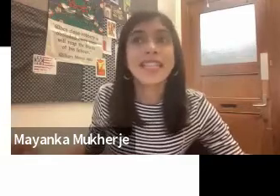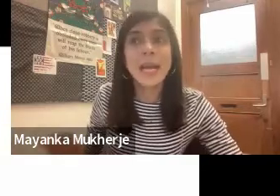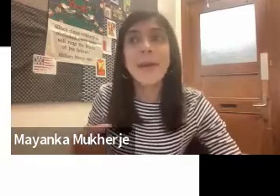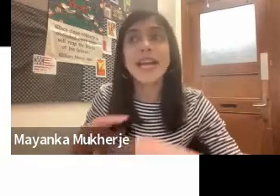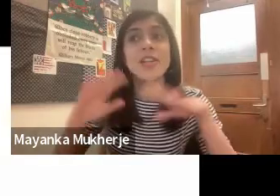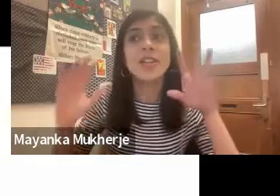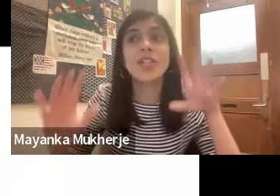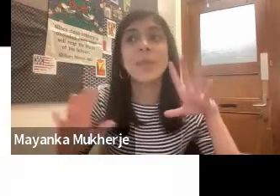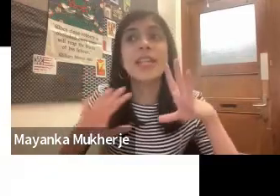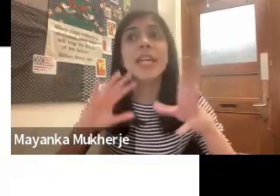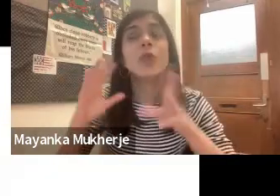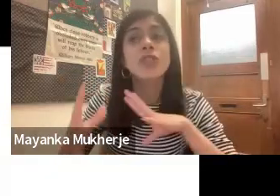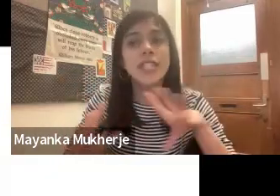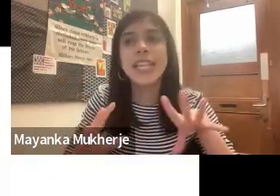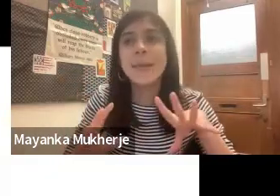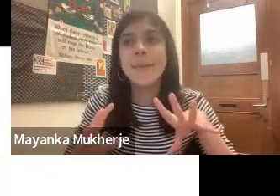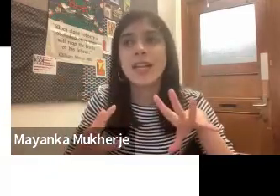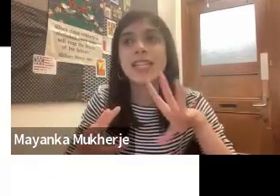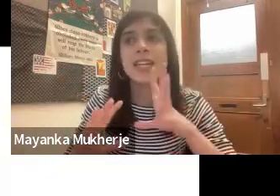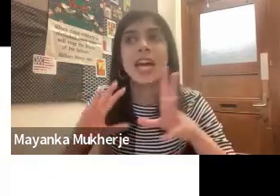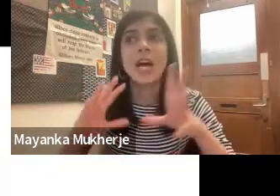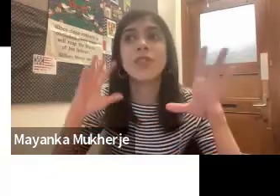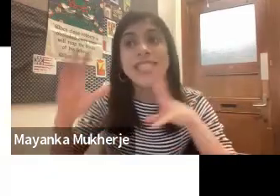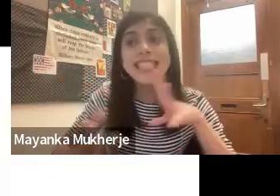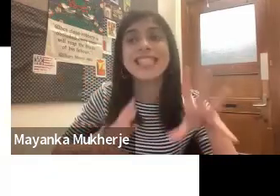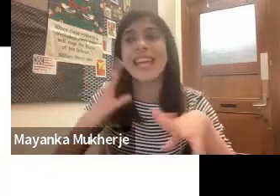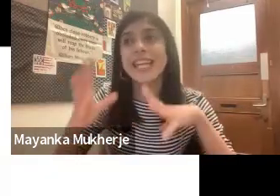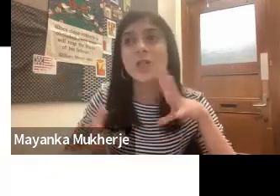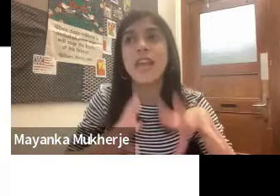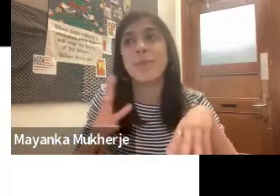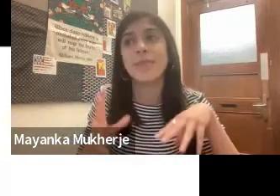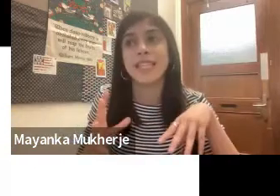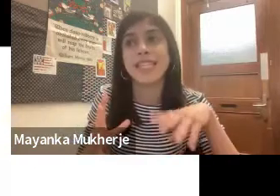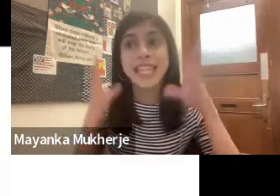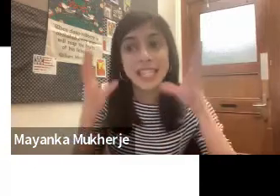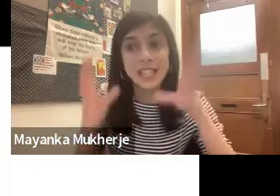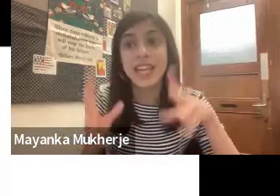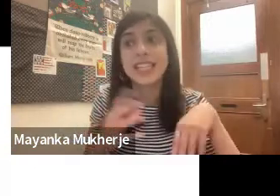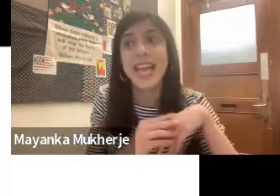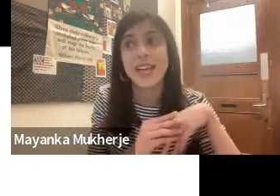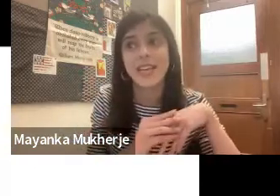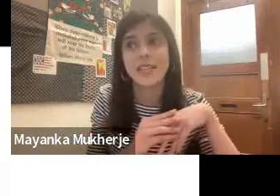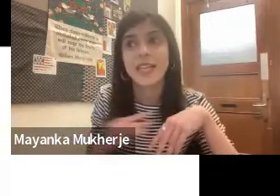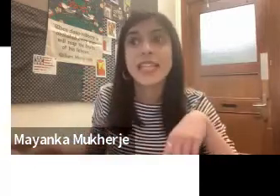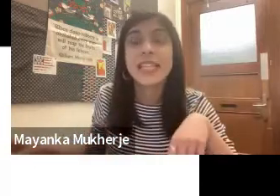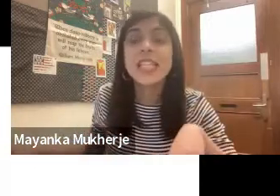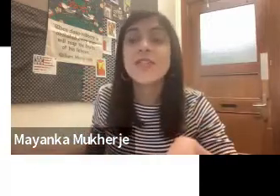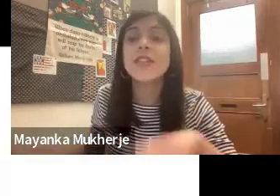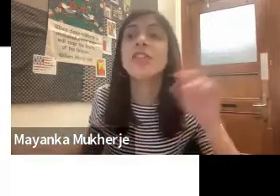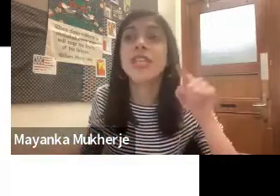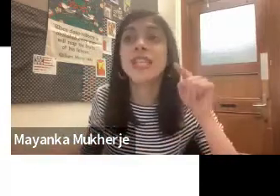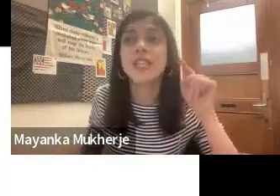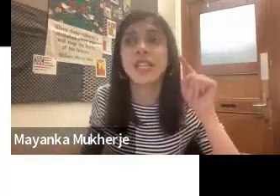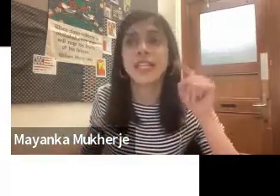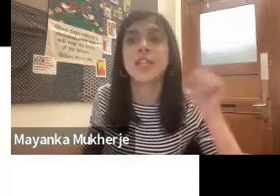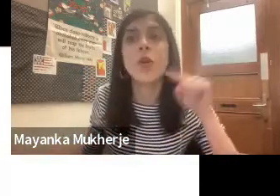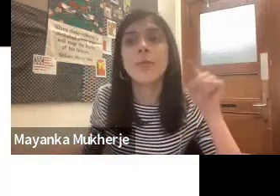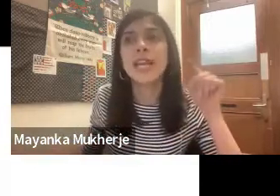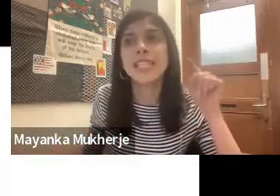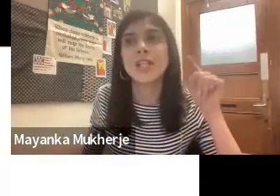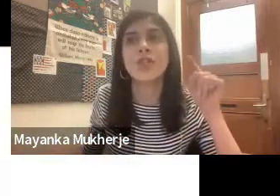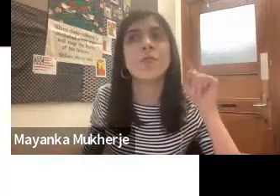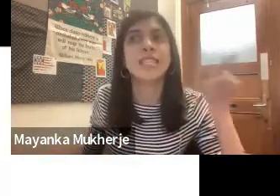model, thereby shaping their own retail models around these cycles of emptiness that define the area. This further